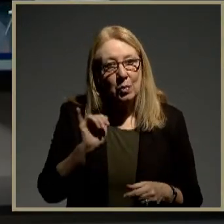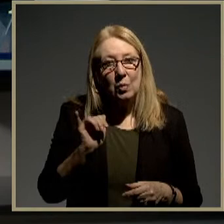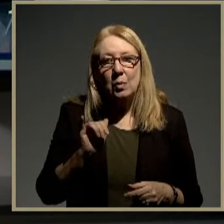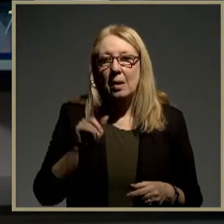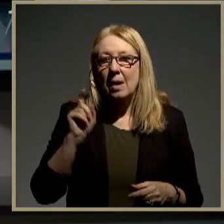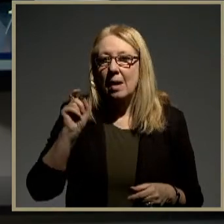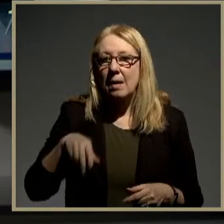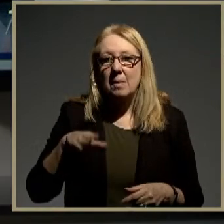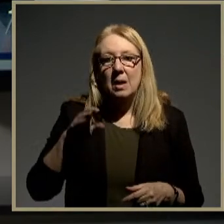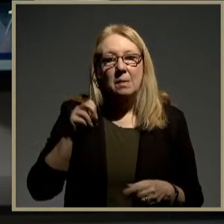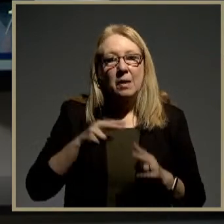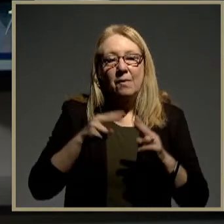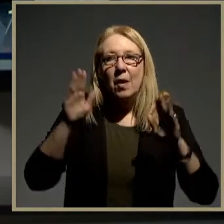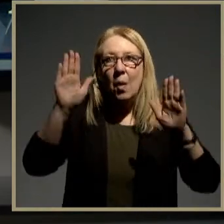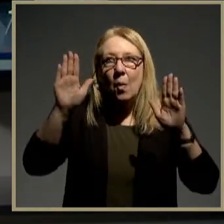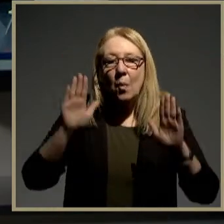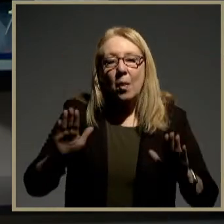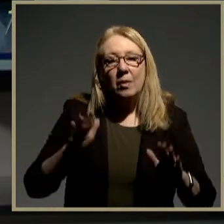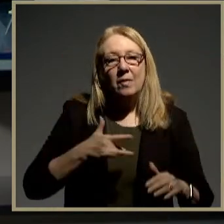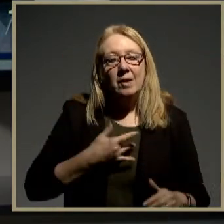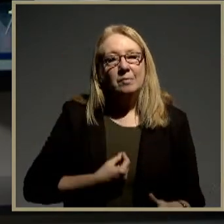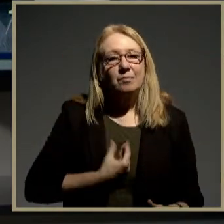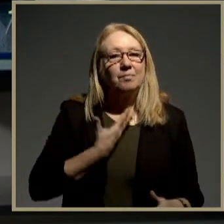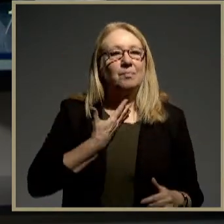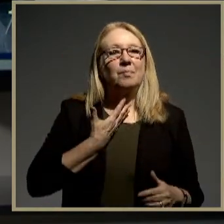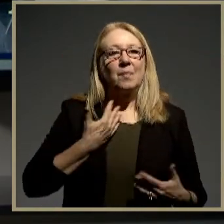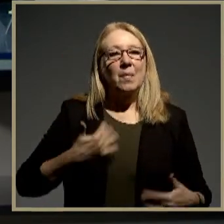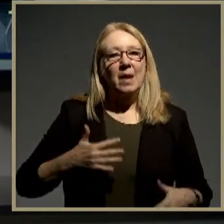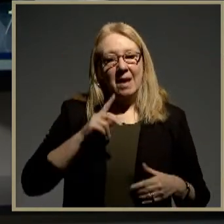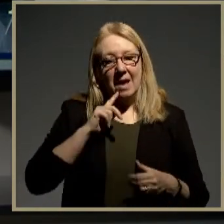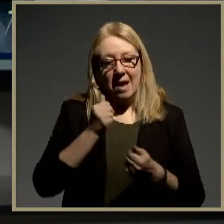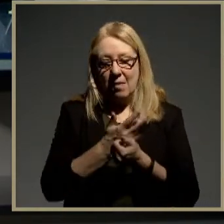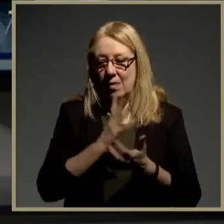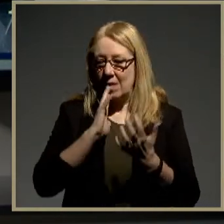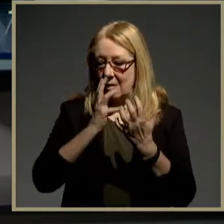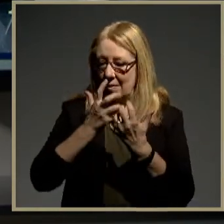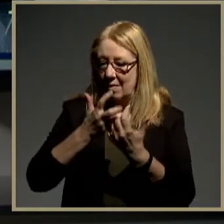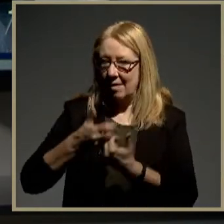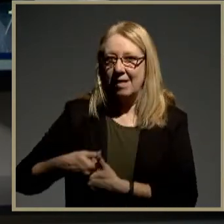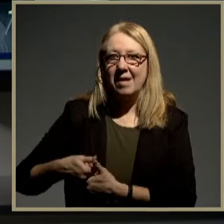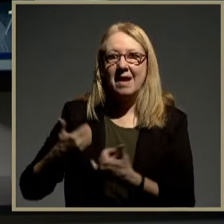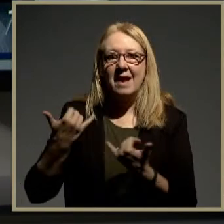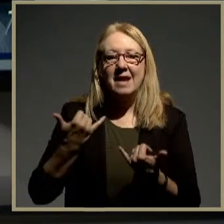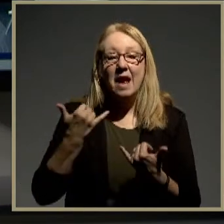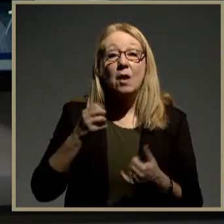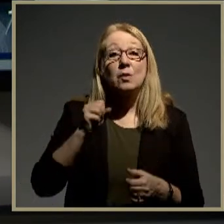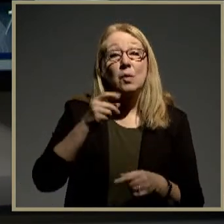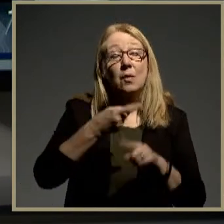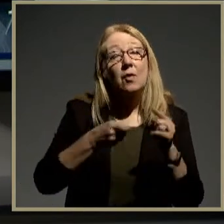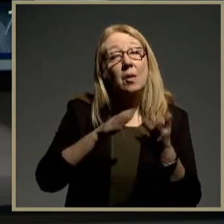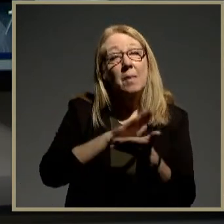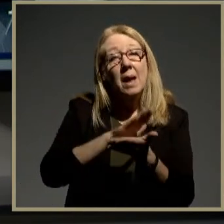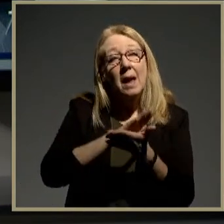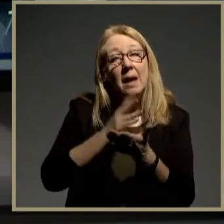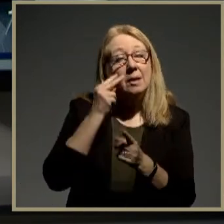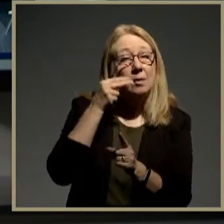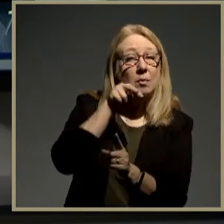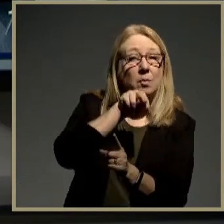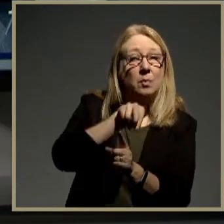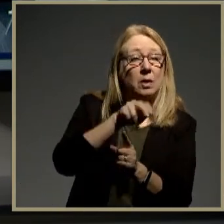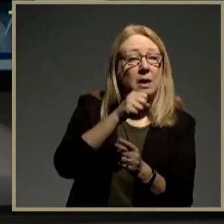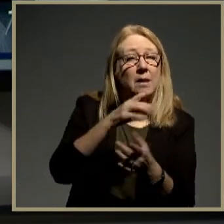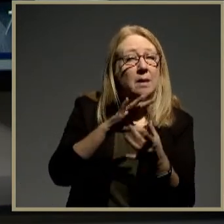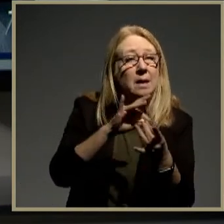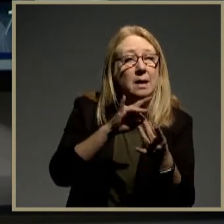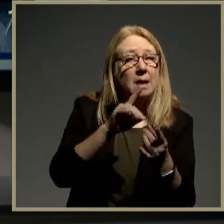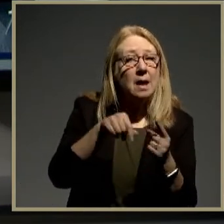be very wonderful and rewarding to see this all come together now. So from an academic standpoint, can you talk a